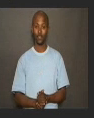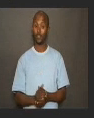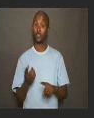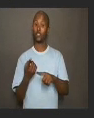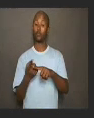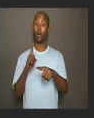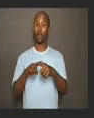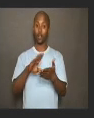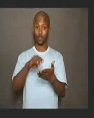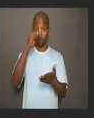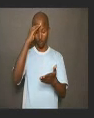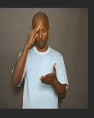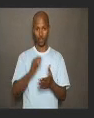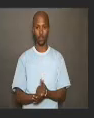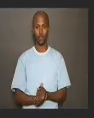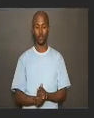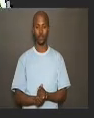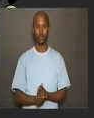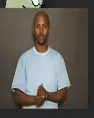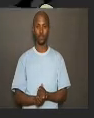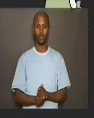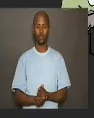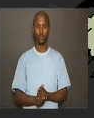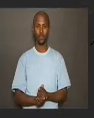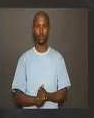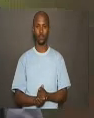Let's get back to our lesson.